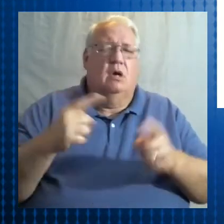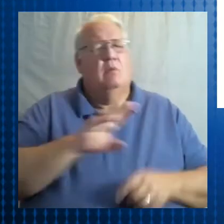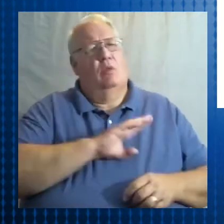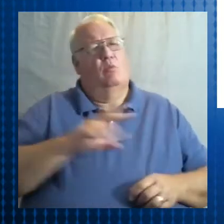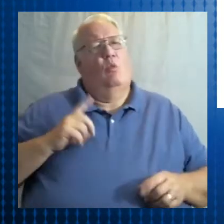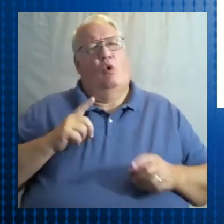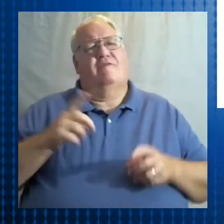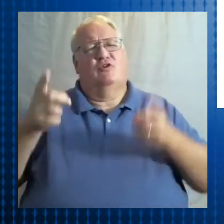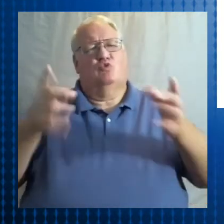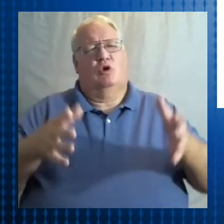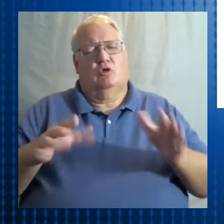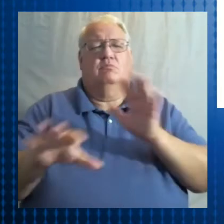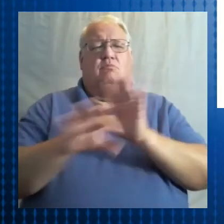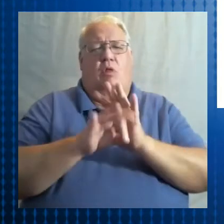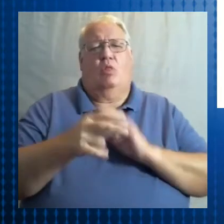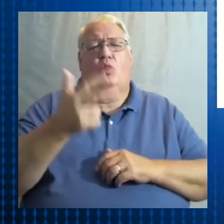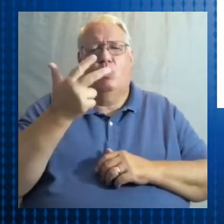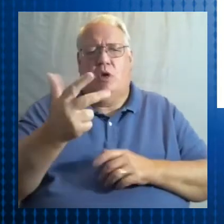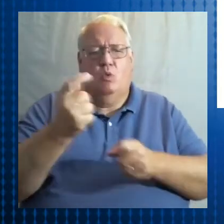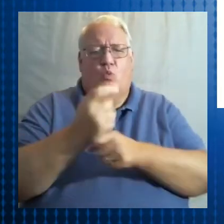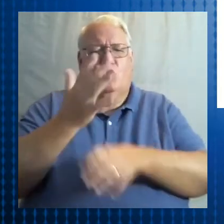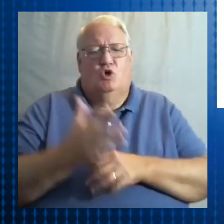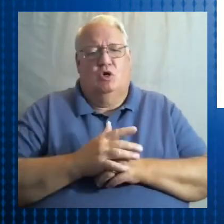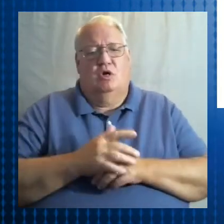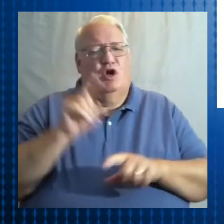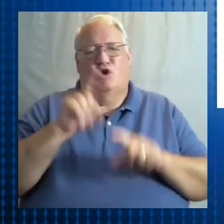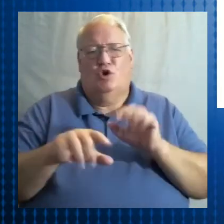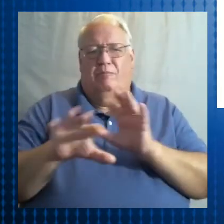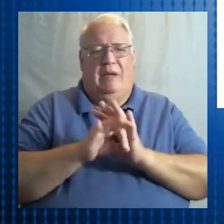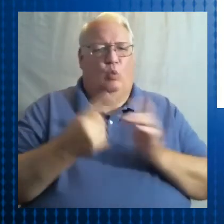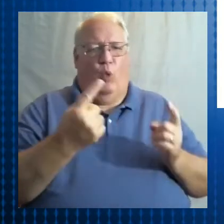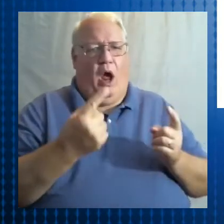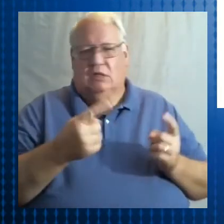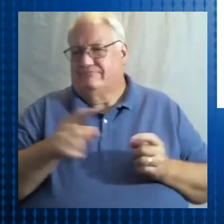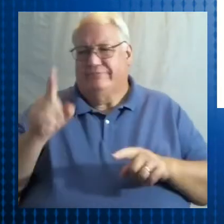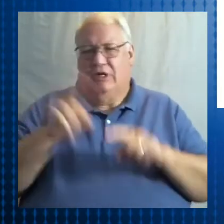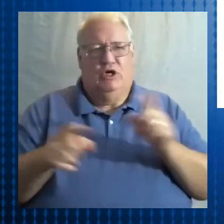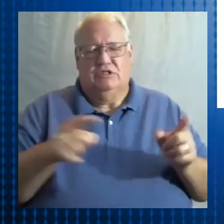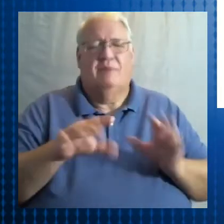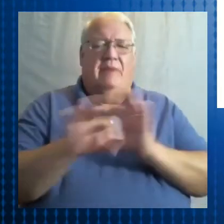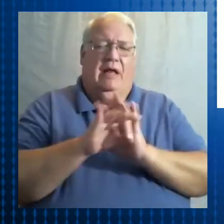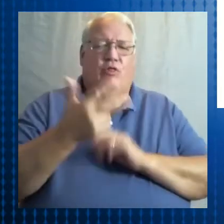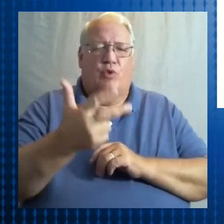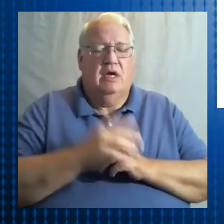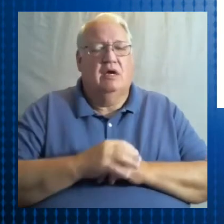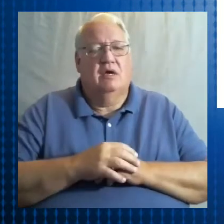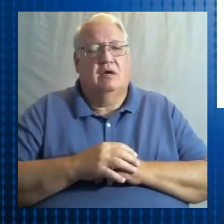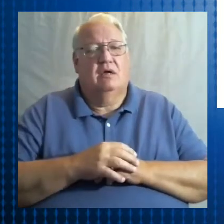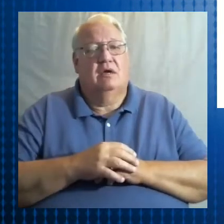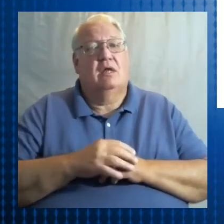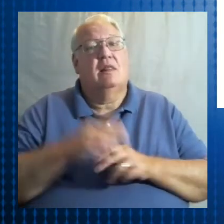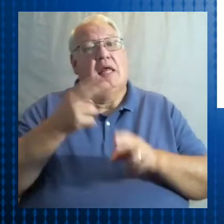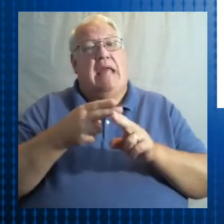selected 3 winners for this award. They couldn't pick just one. From the nominations received,